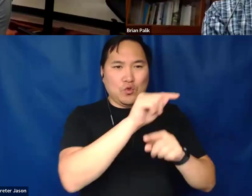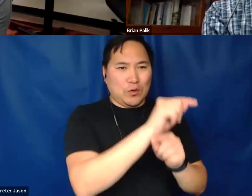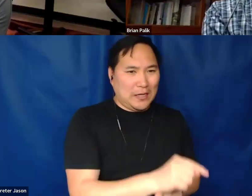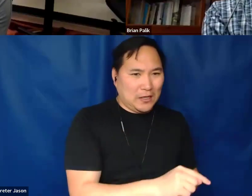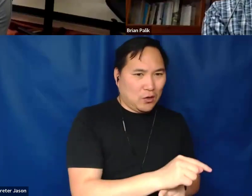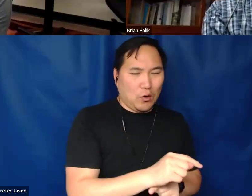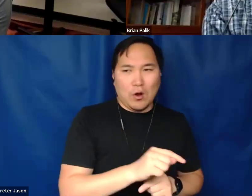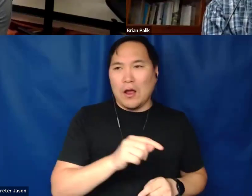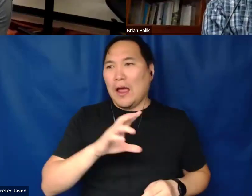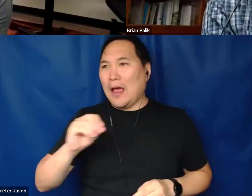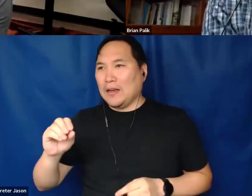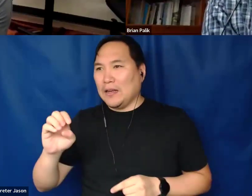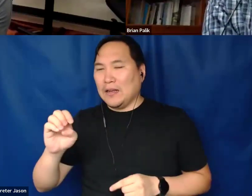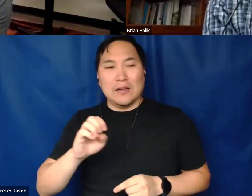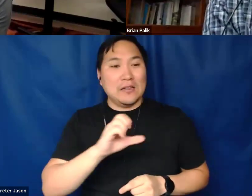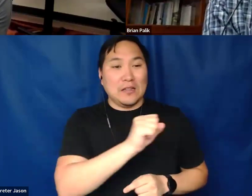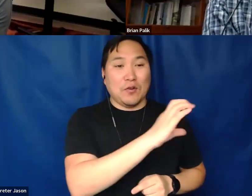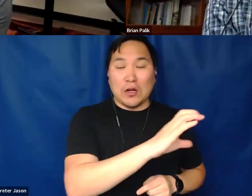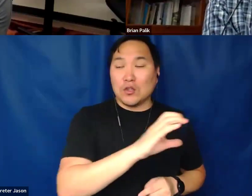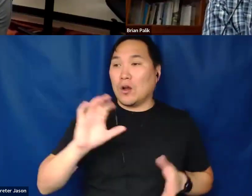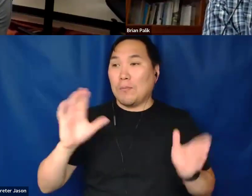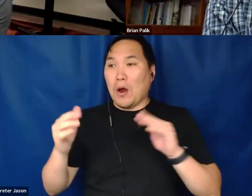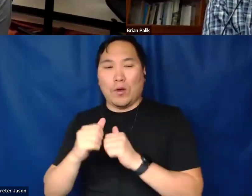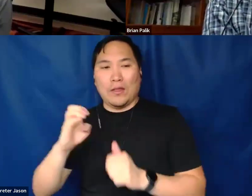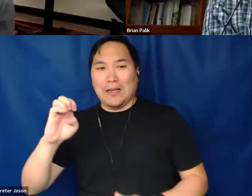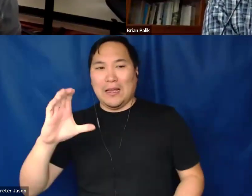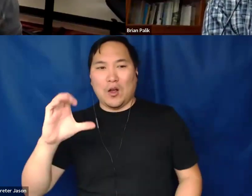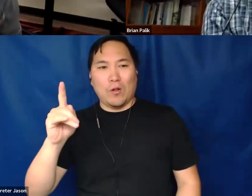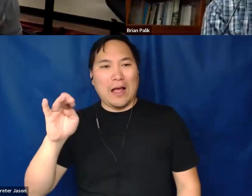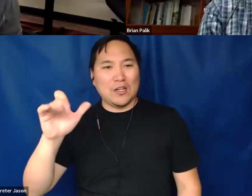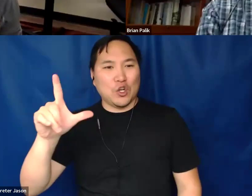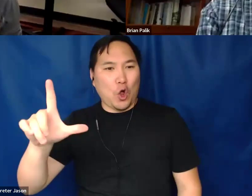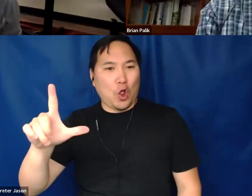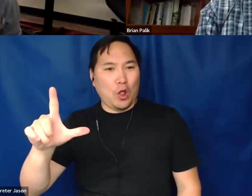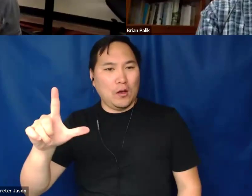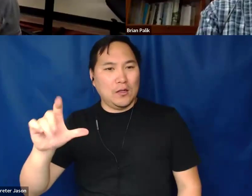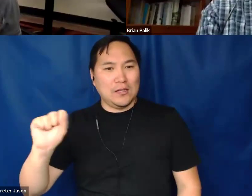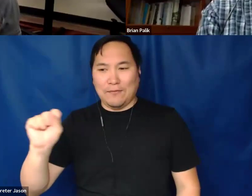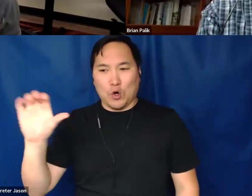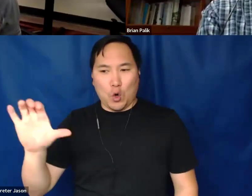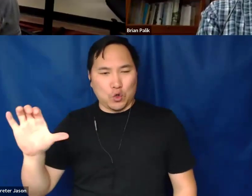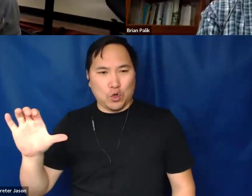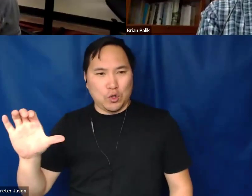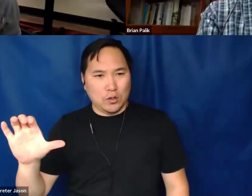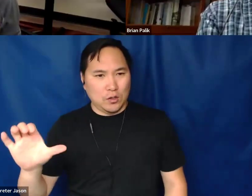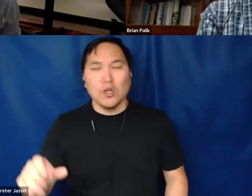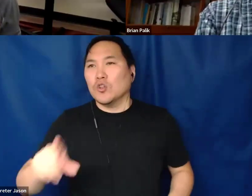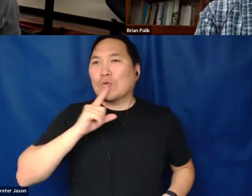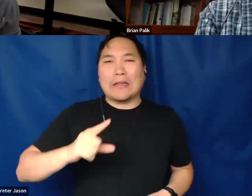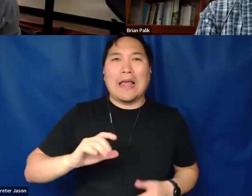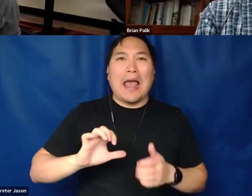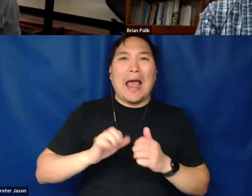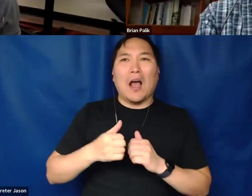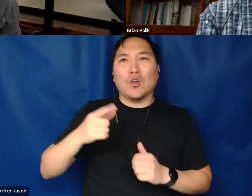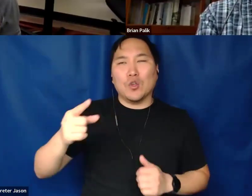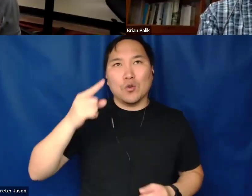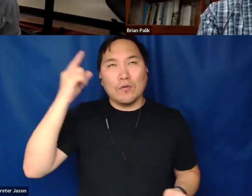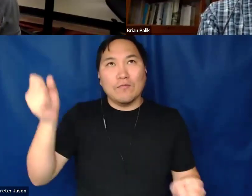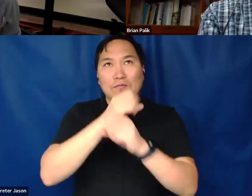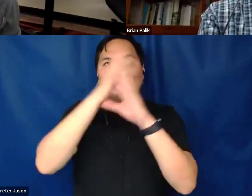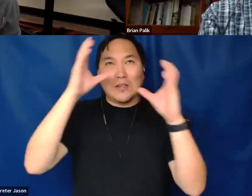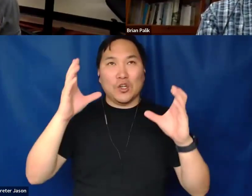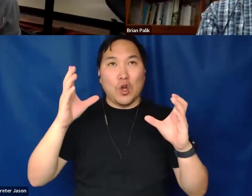ecological silviculture. And expanding gap regular shelterwood is a great one. It's really a way of thinking about retention